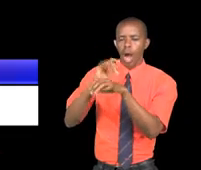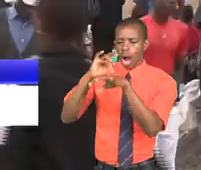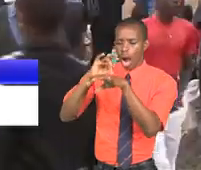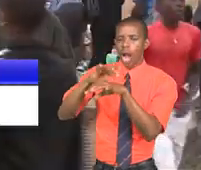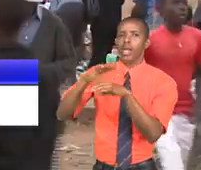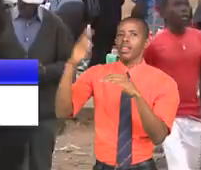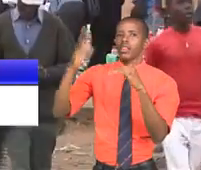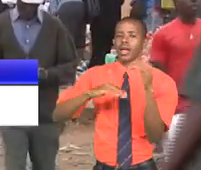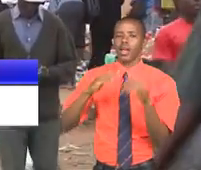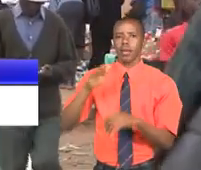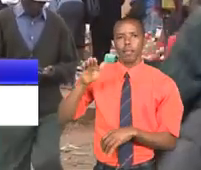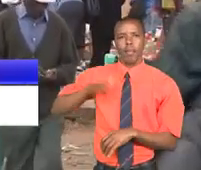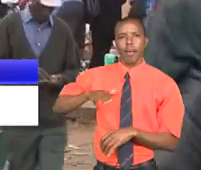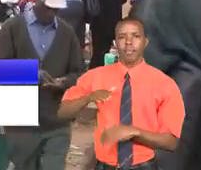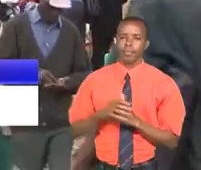mama.